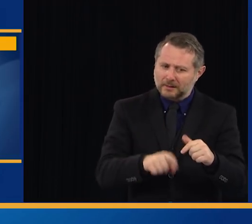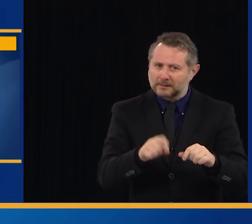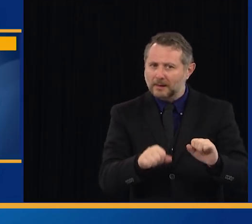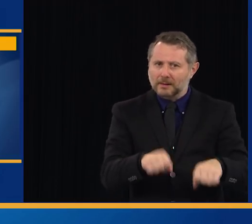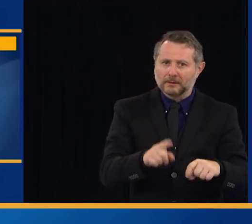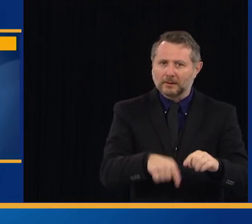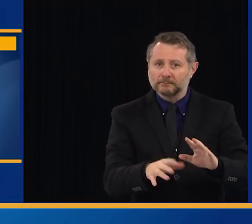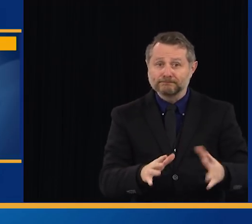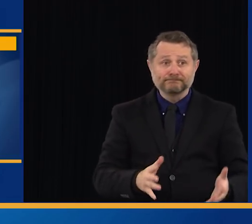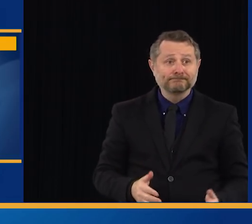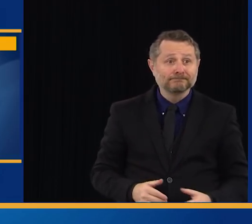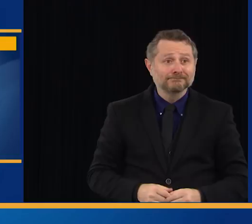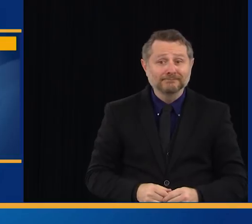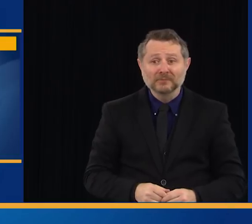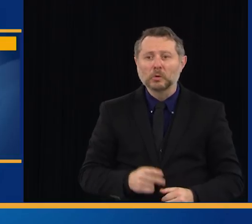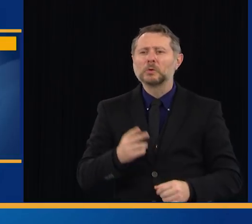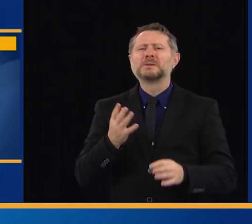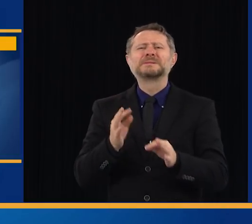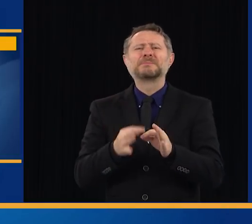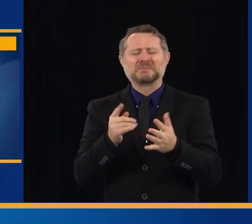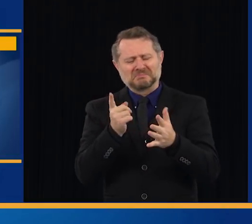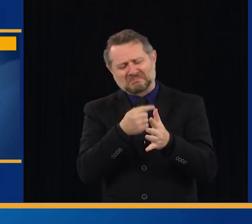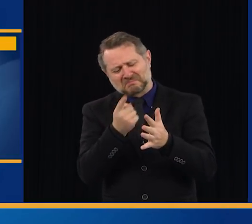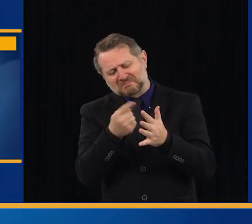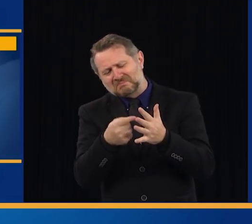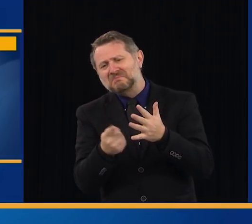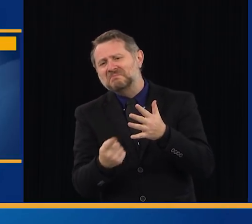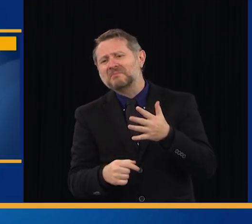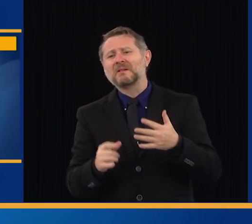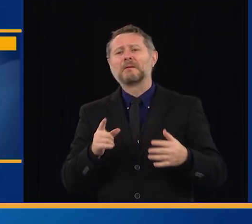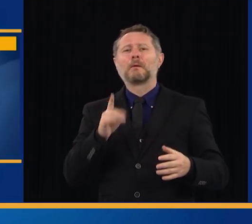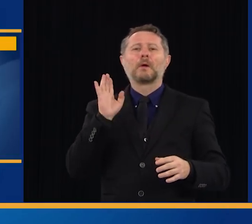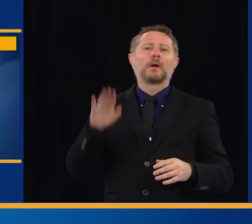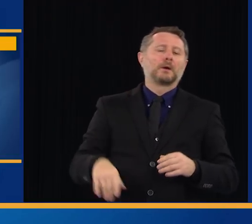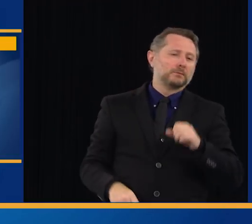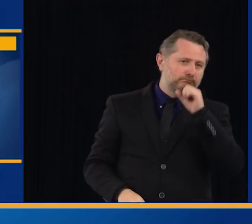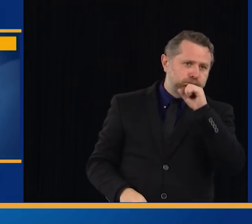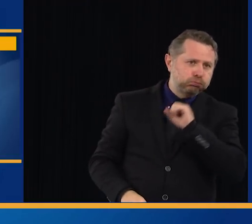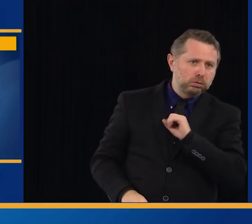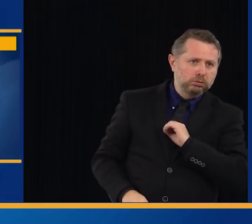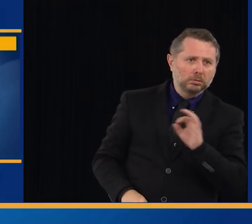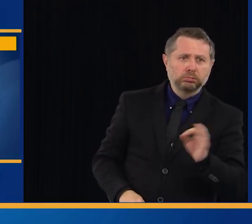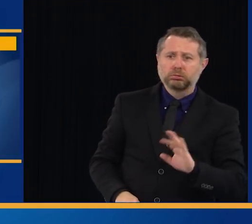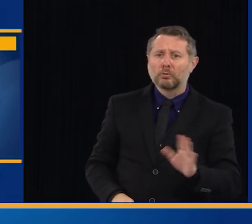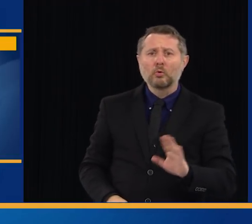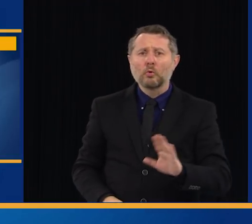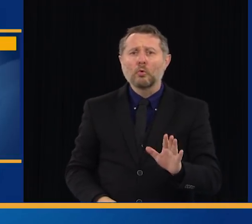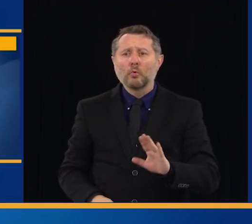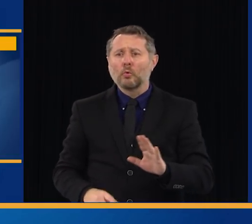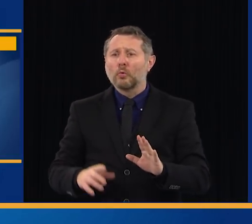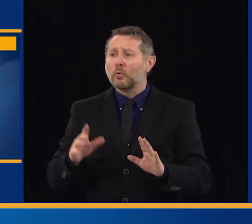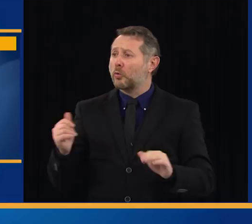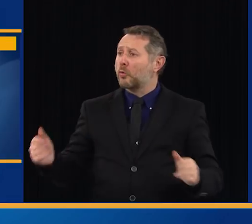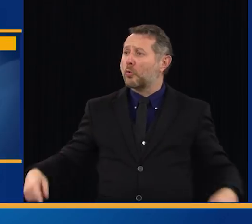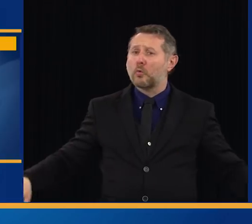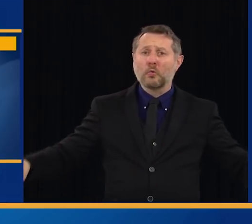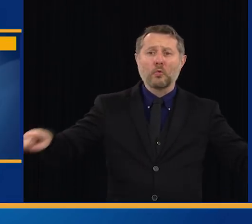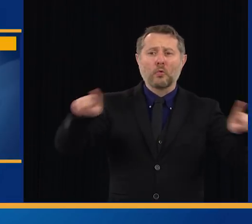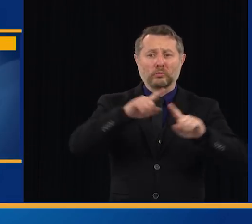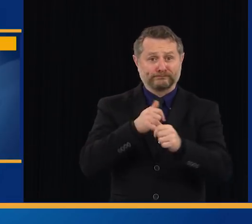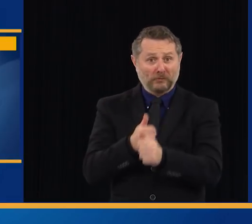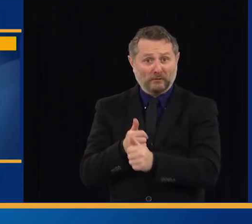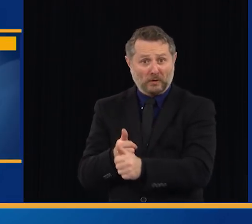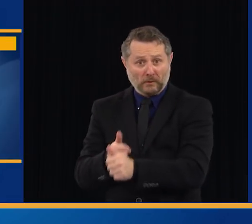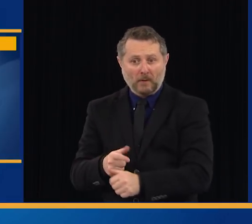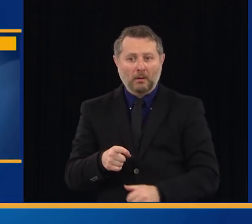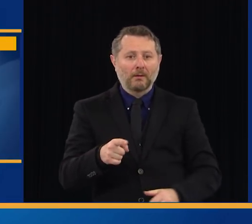simple procedures that seem almost insignificant, but on a collective basis make all the difference in the world.